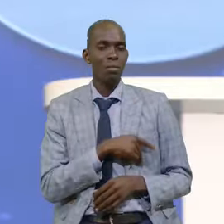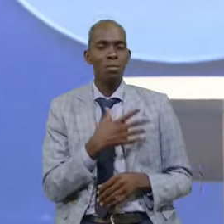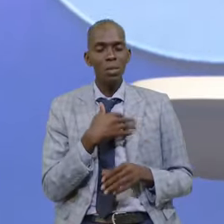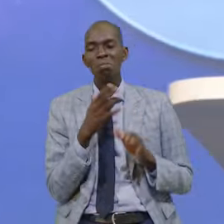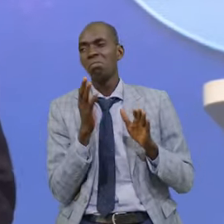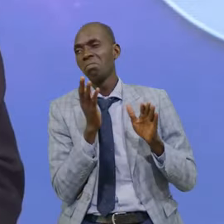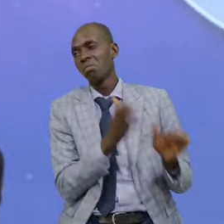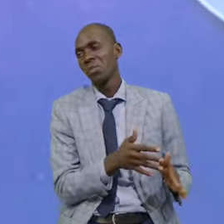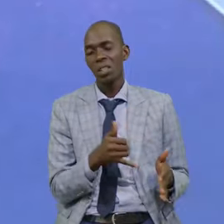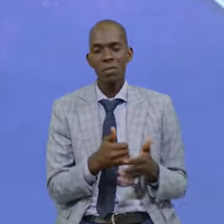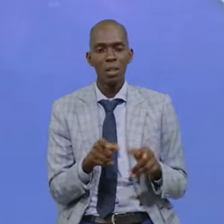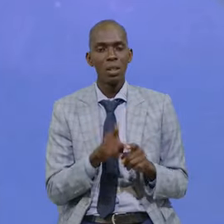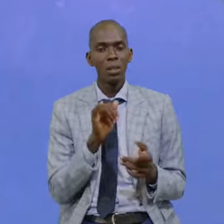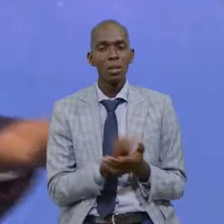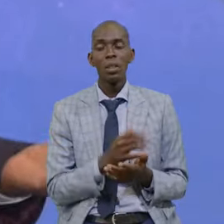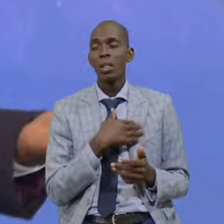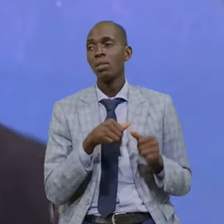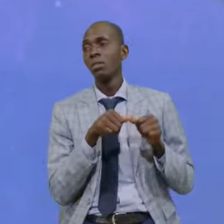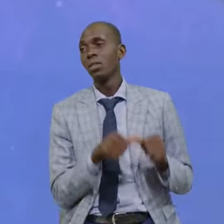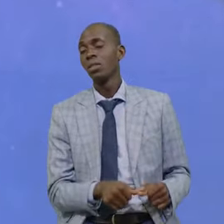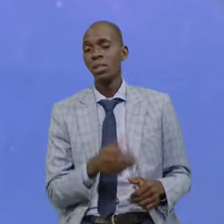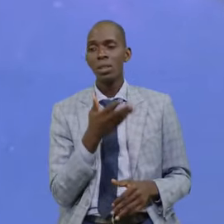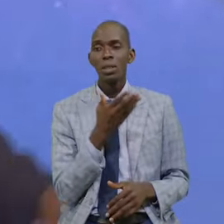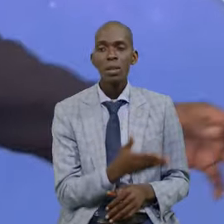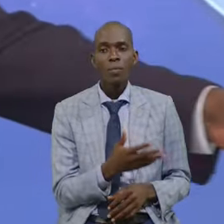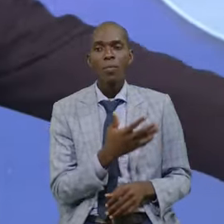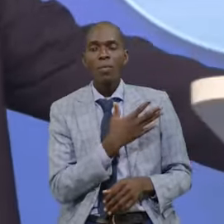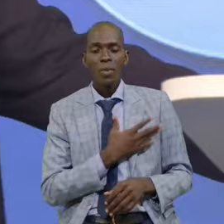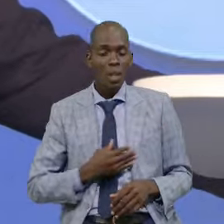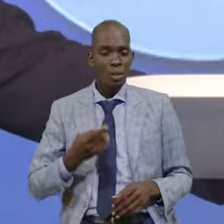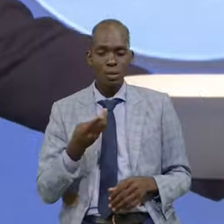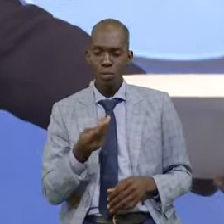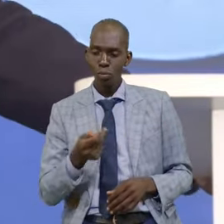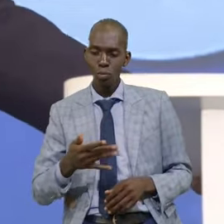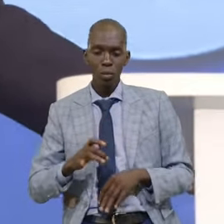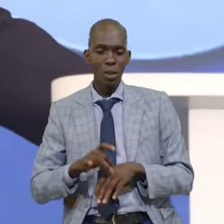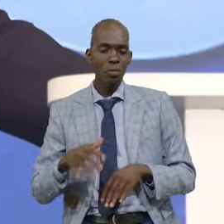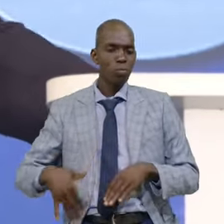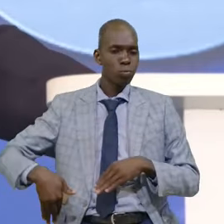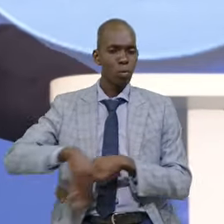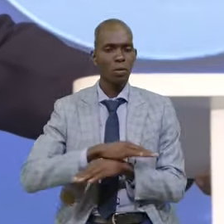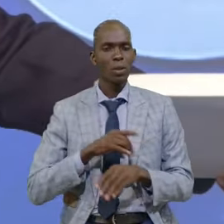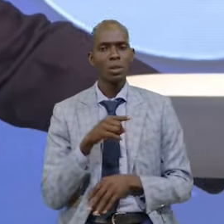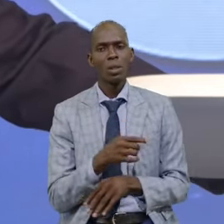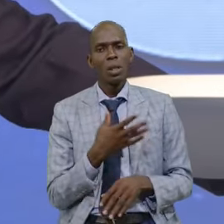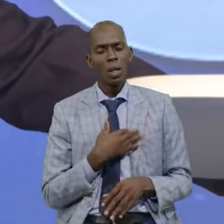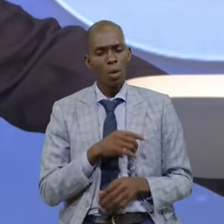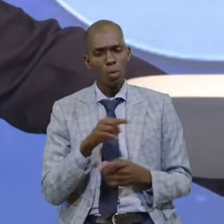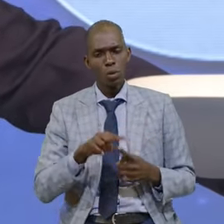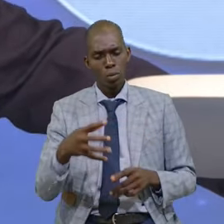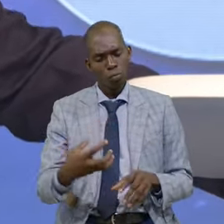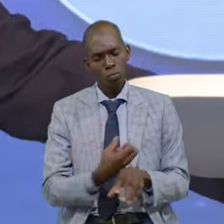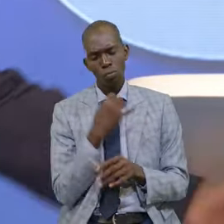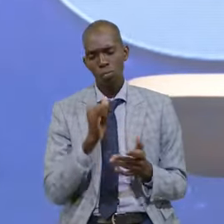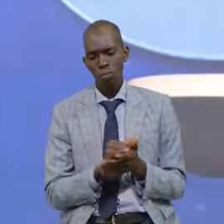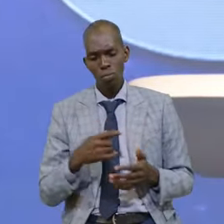and it's there all the time, and the dust had gathered. And it says, that when you take that cloth, and you see